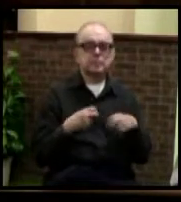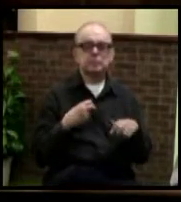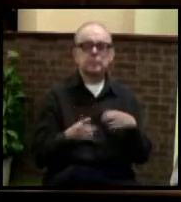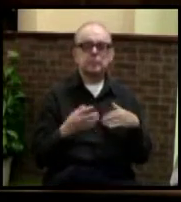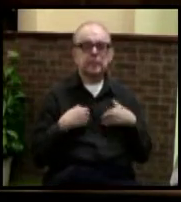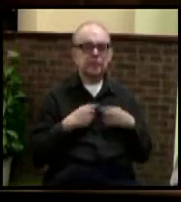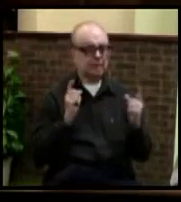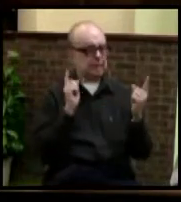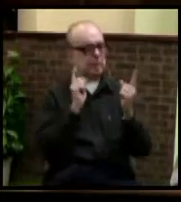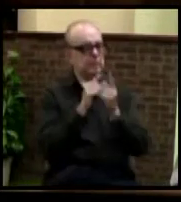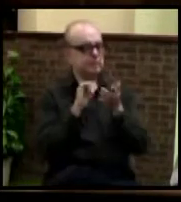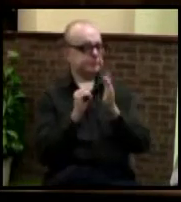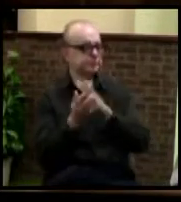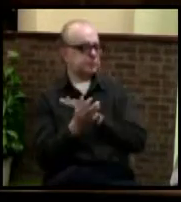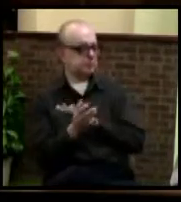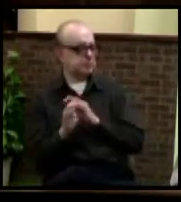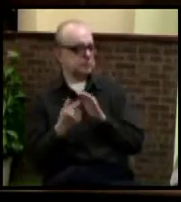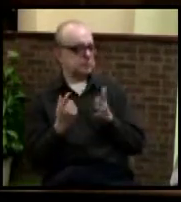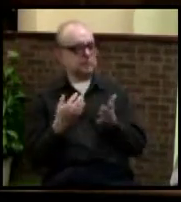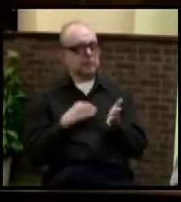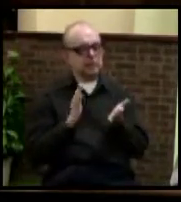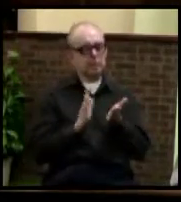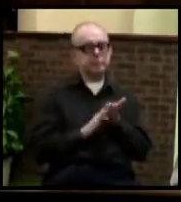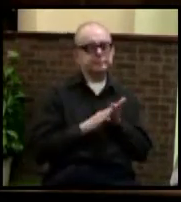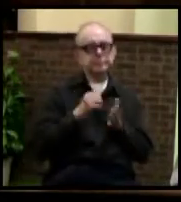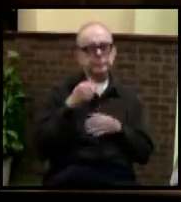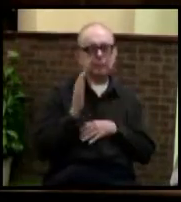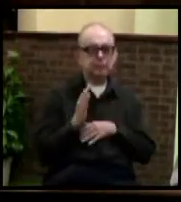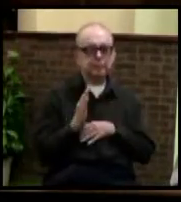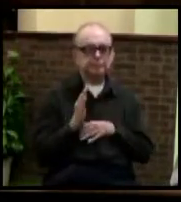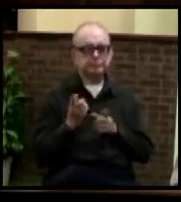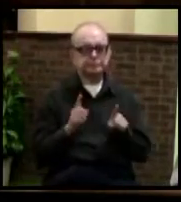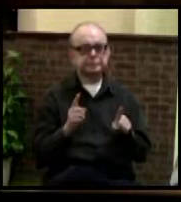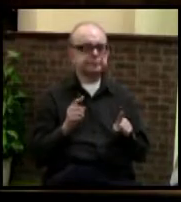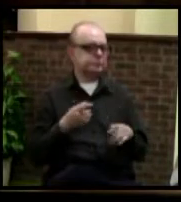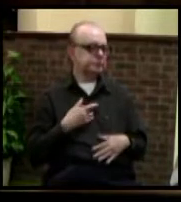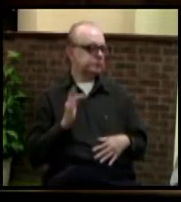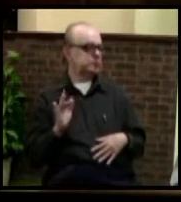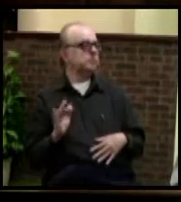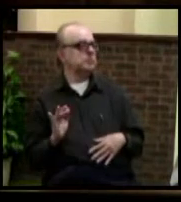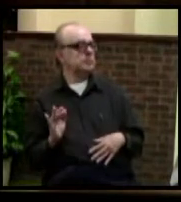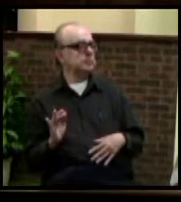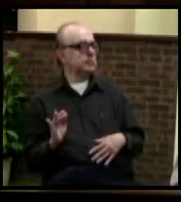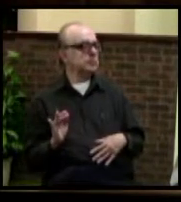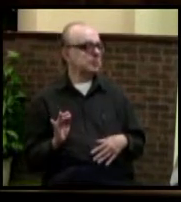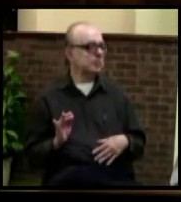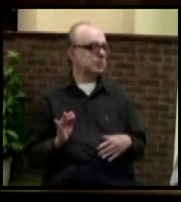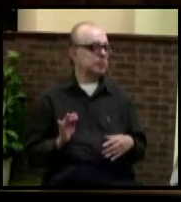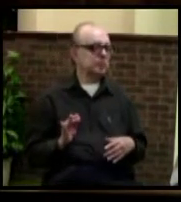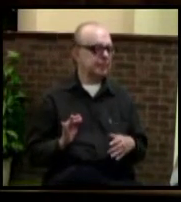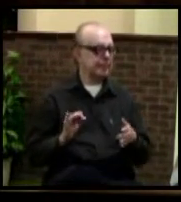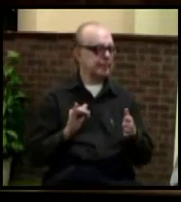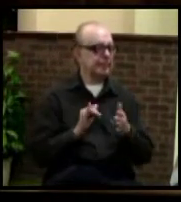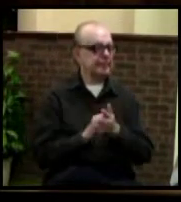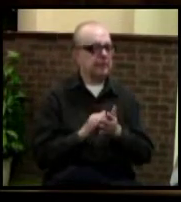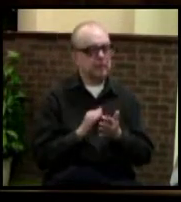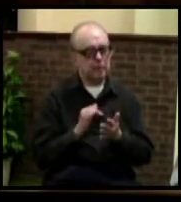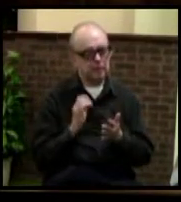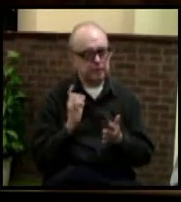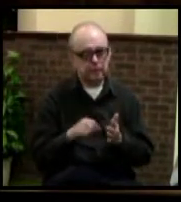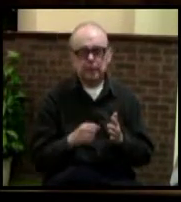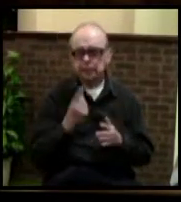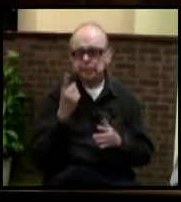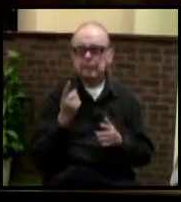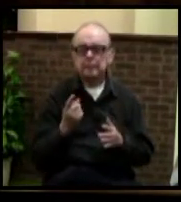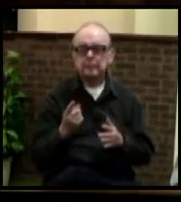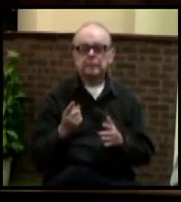issues and problems that you're facing this morning. How do I praise God when I'm hurting? And this is what we